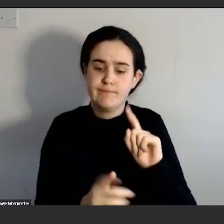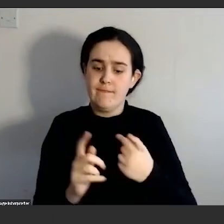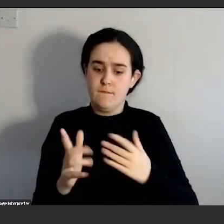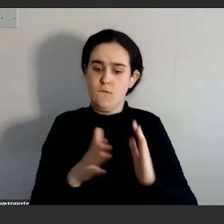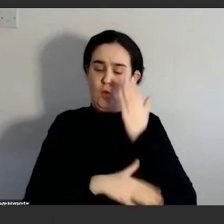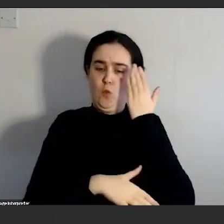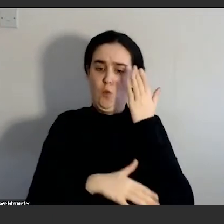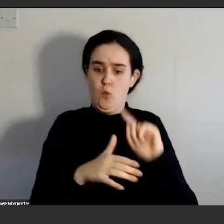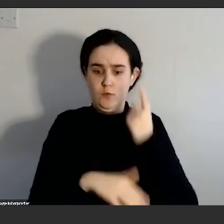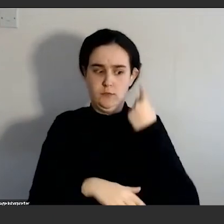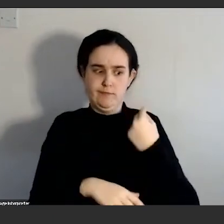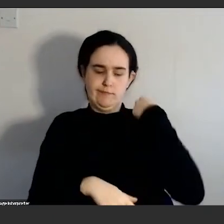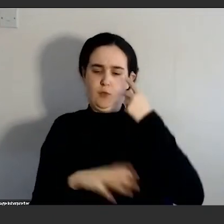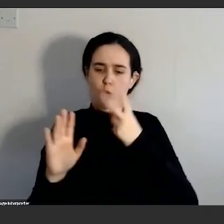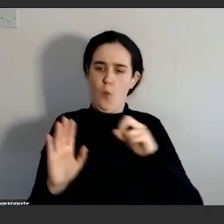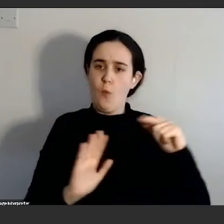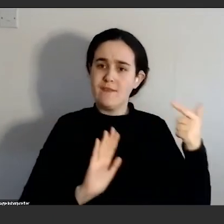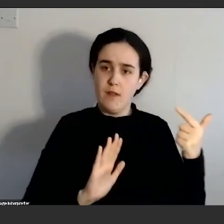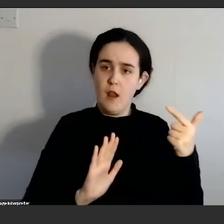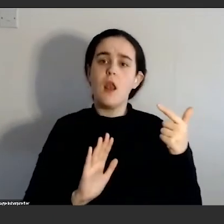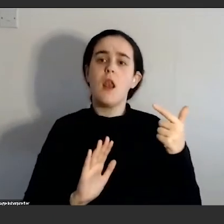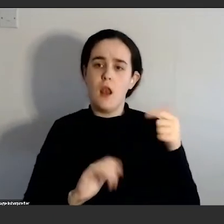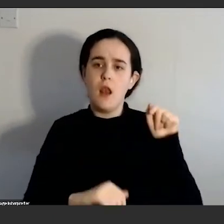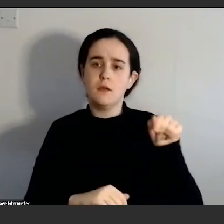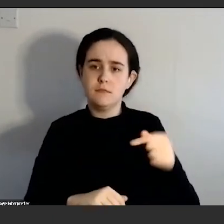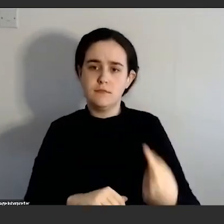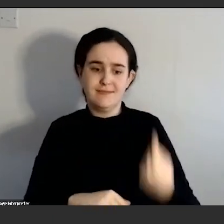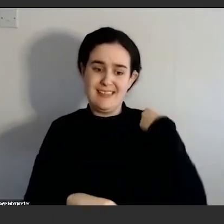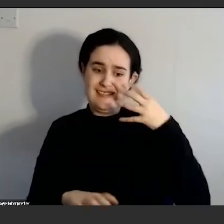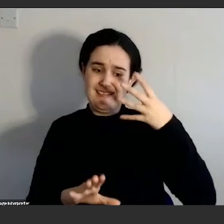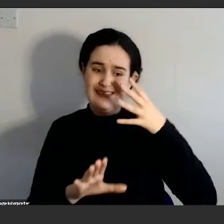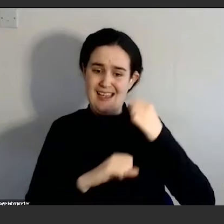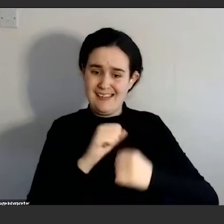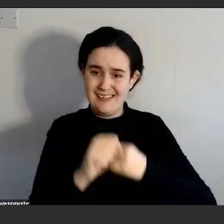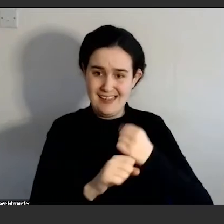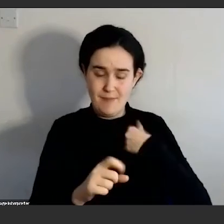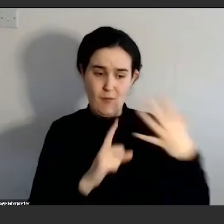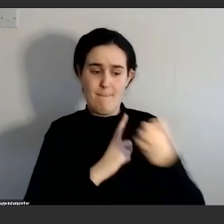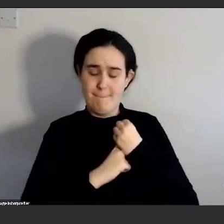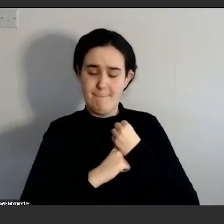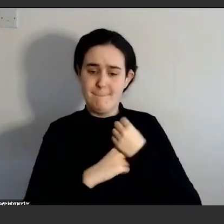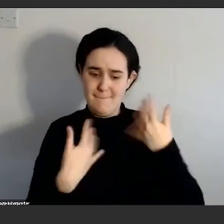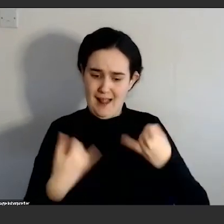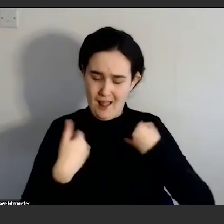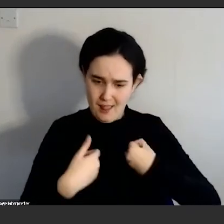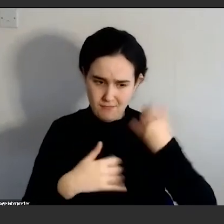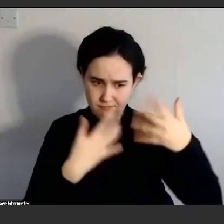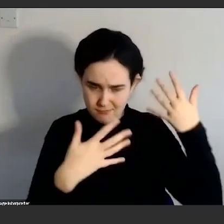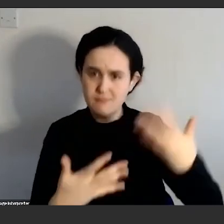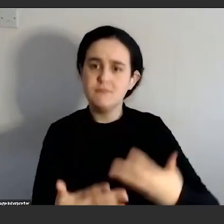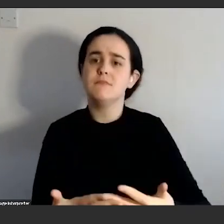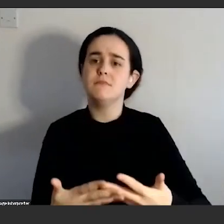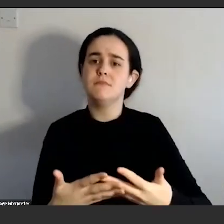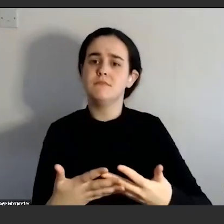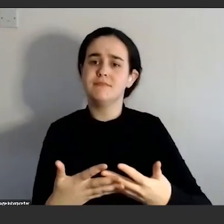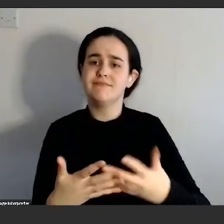That was 9 years. Femi, if I had an affordable health system, it wouldn't have taken